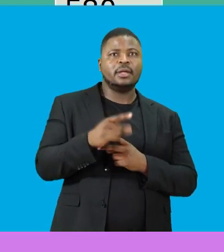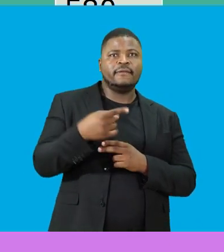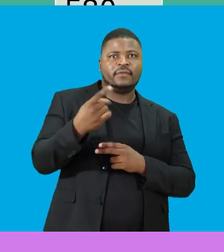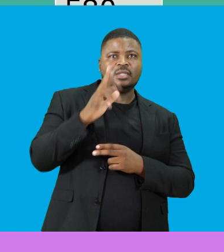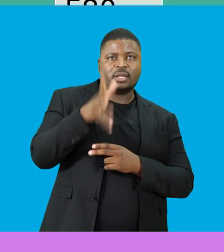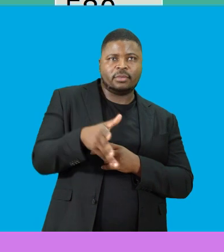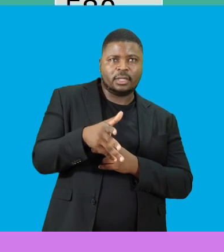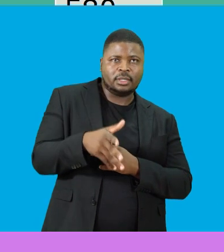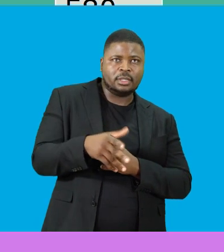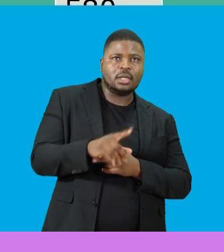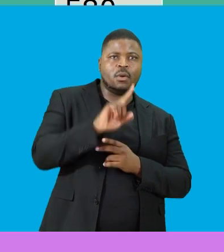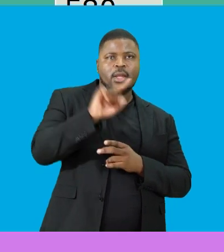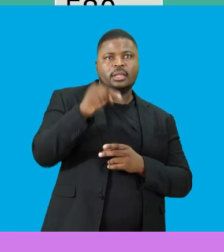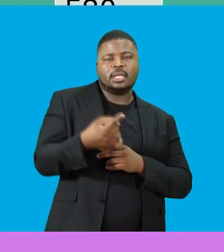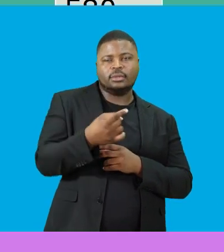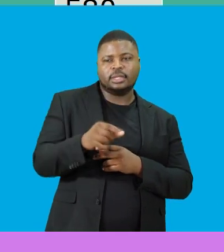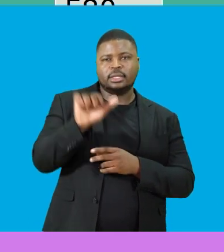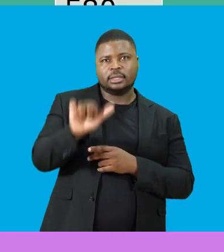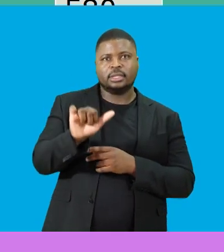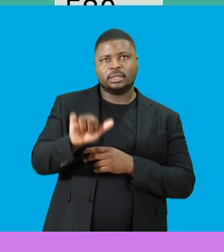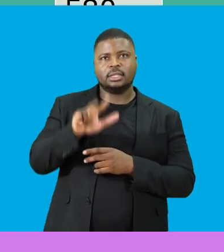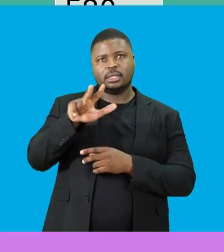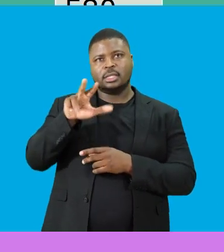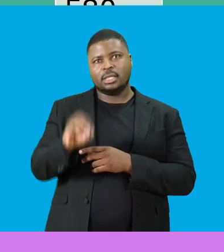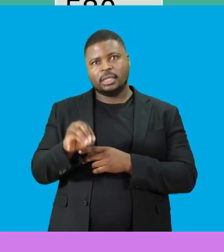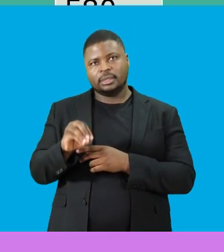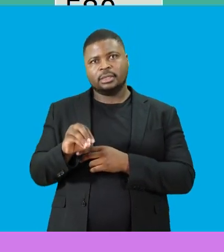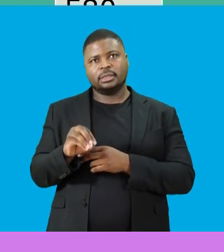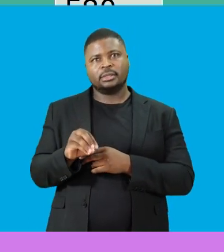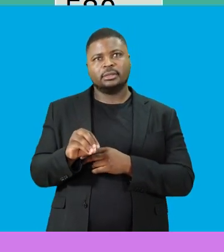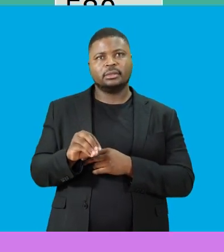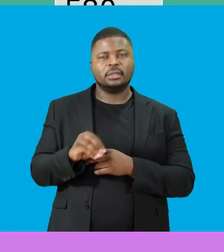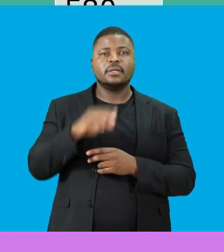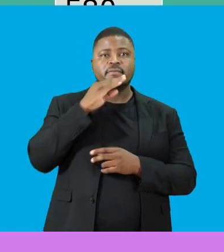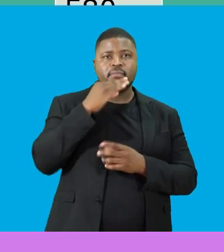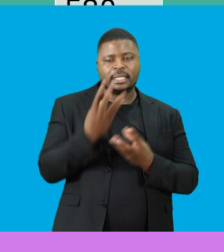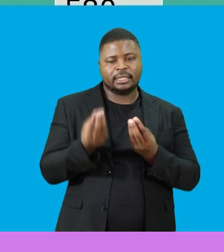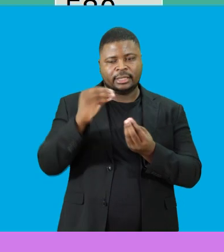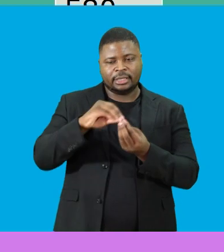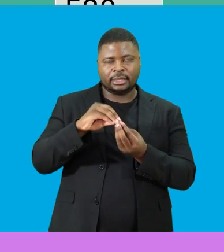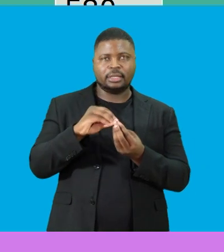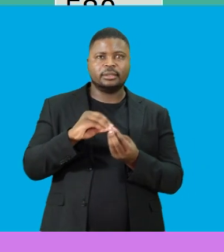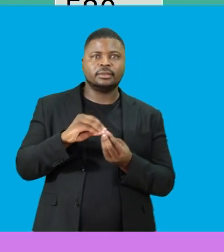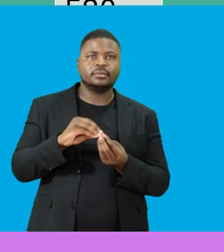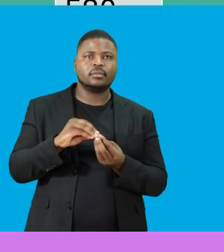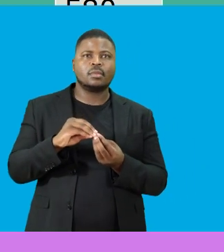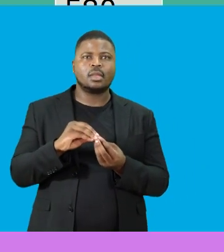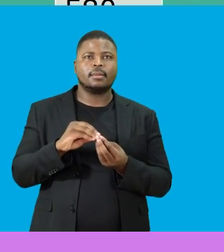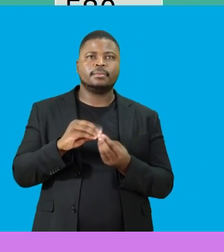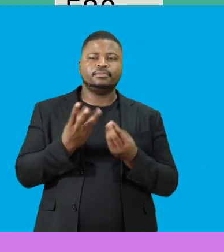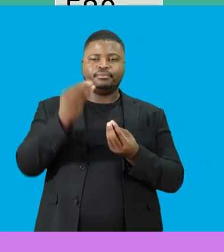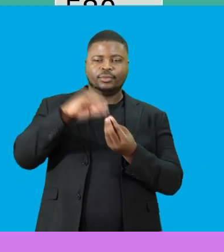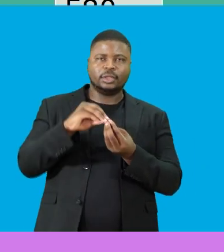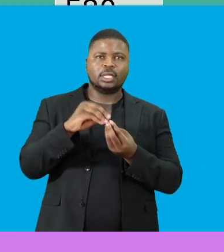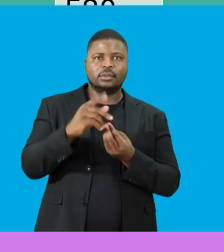of 1,680. So we'll say the discount. Let's just write it that it's discount.